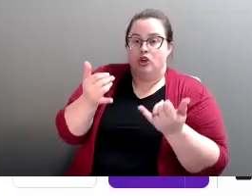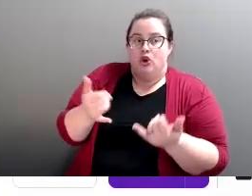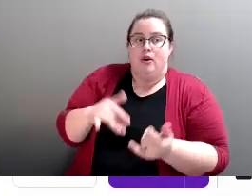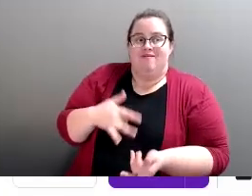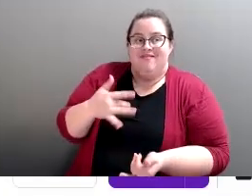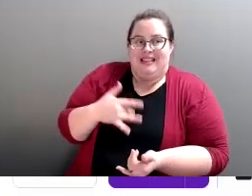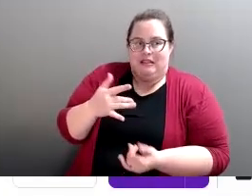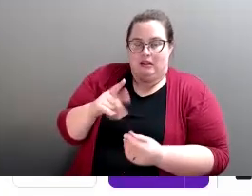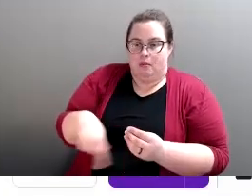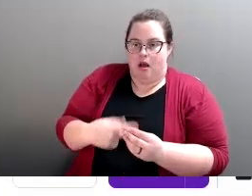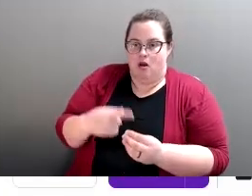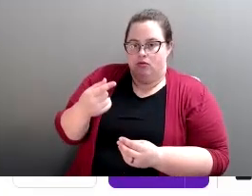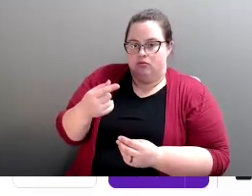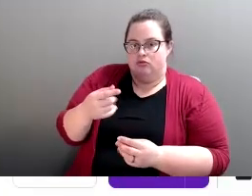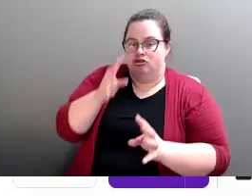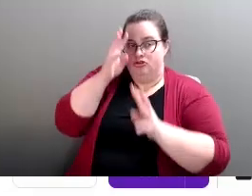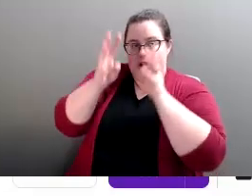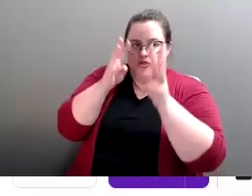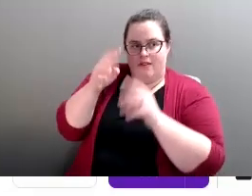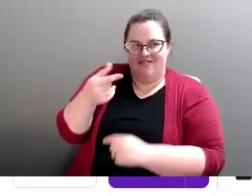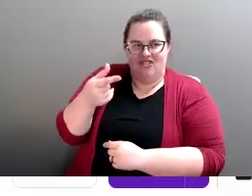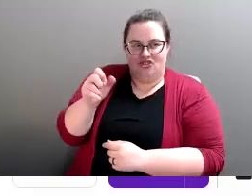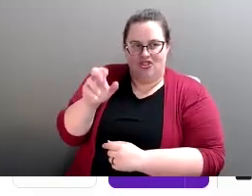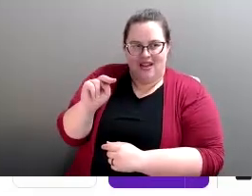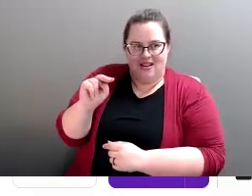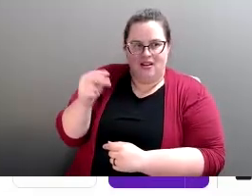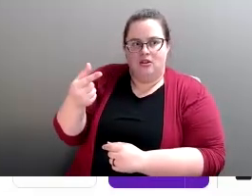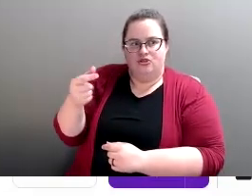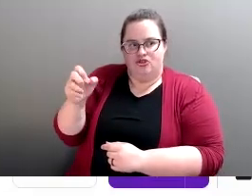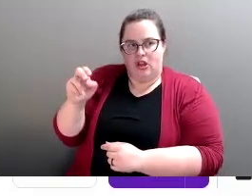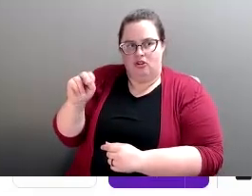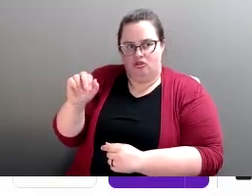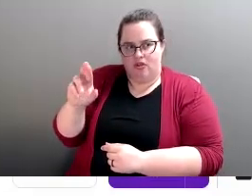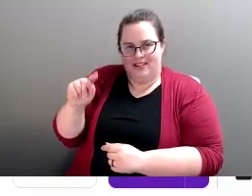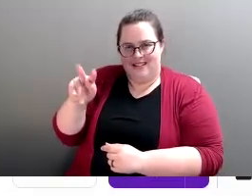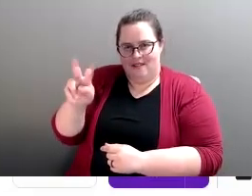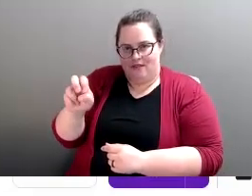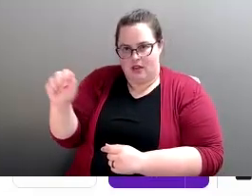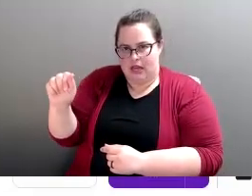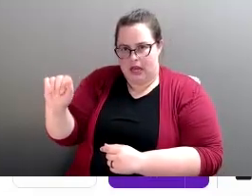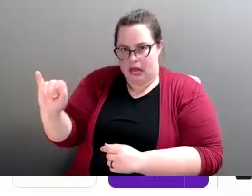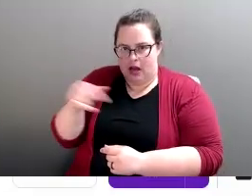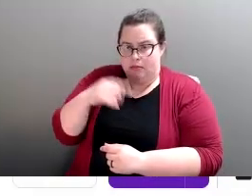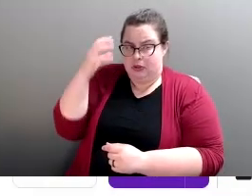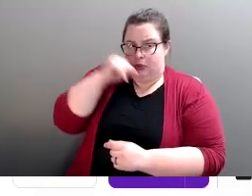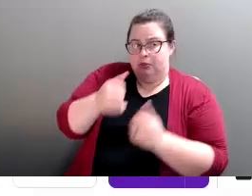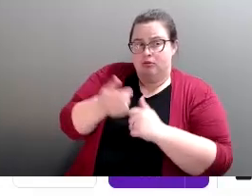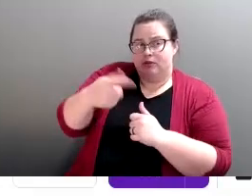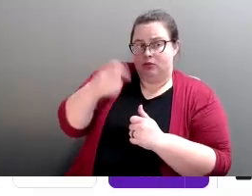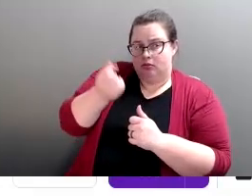Gen AI? So we could talk about, and if you don't know the term Gen AI, I'm guessing many of you do, but if you